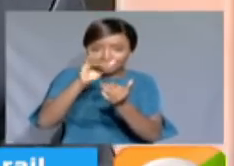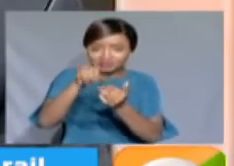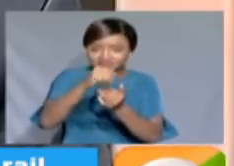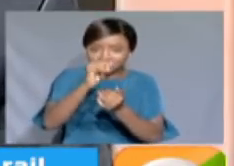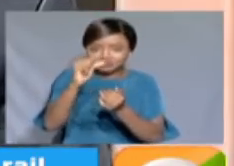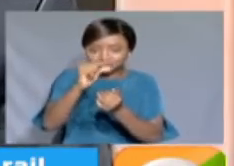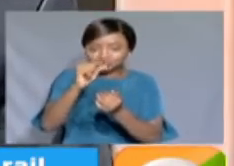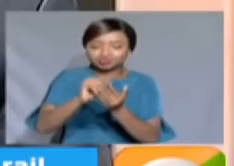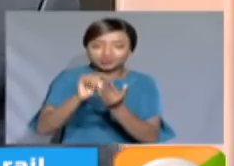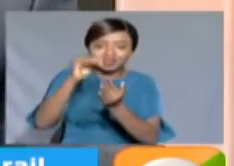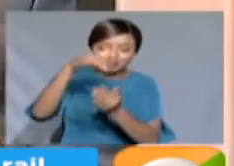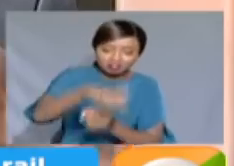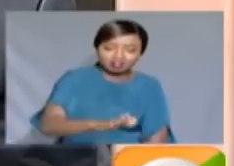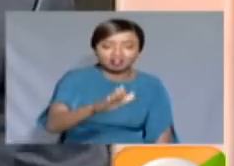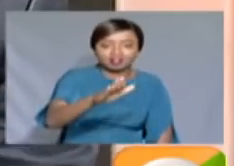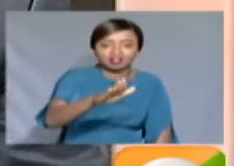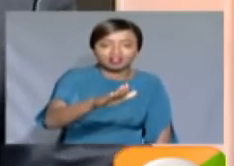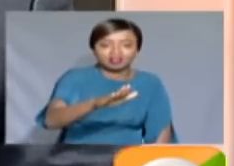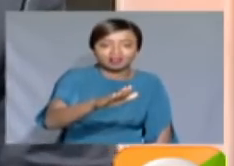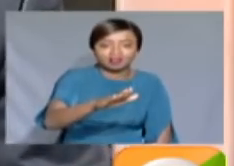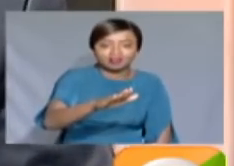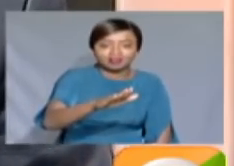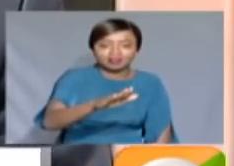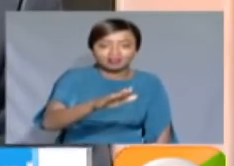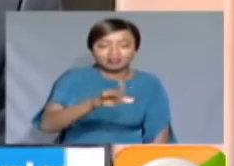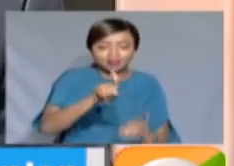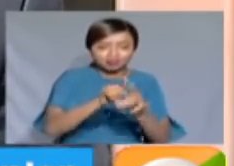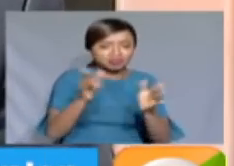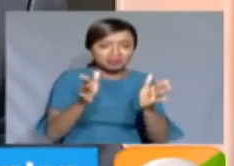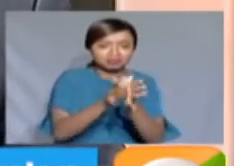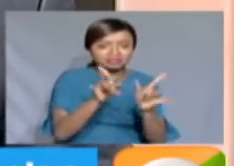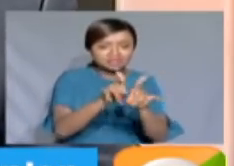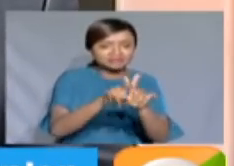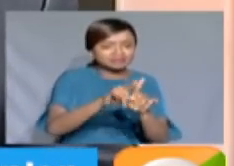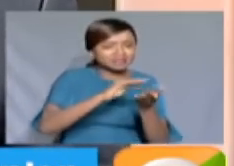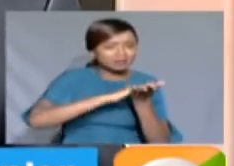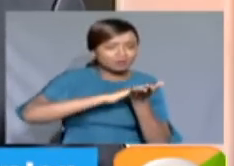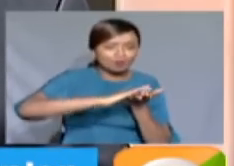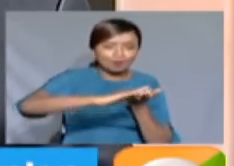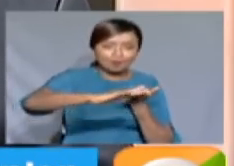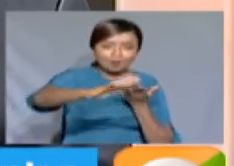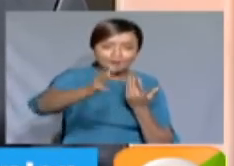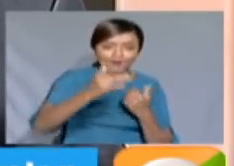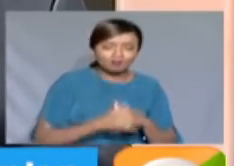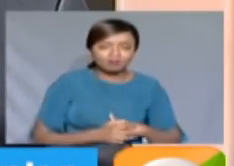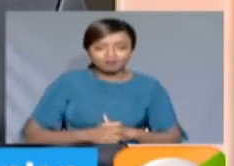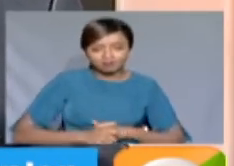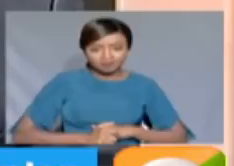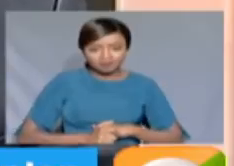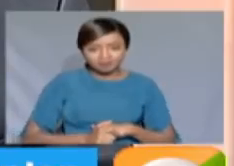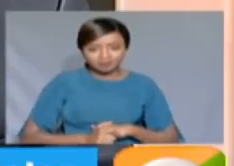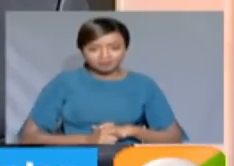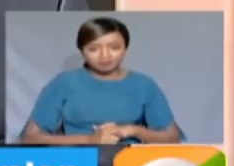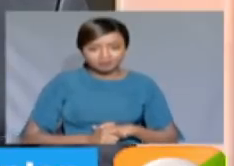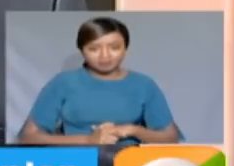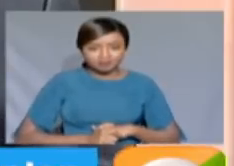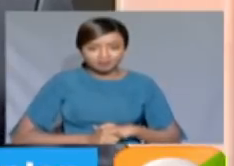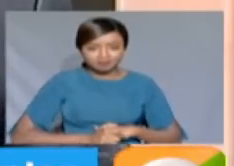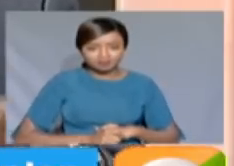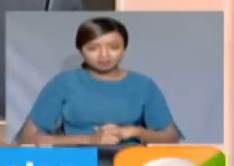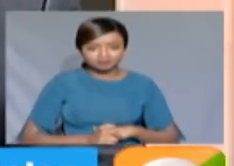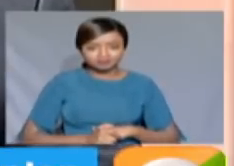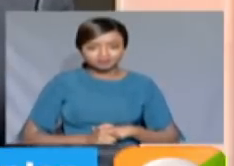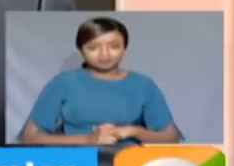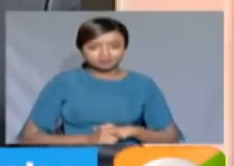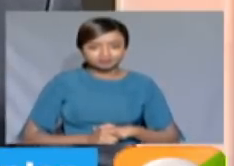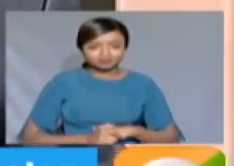the roundabout that is at Gareria, more or less is going to be the same, so that at least the vehicles that are passing through can go under, but the others